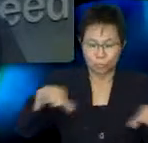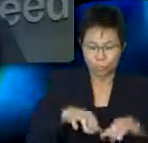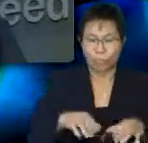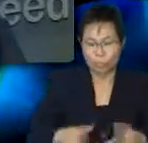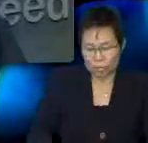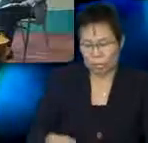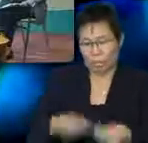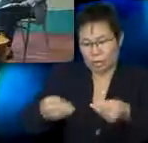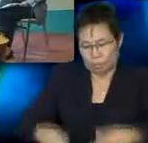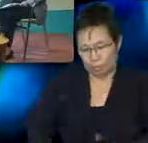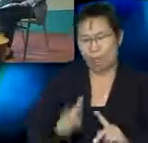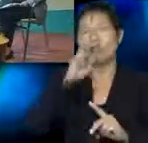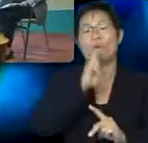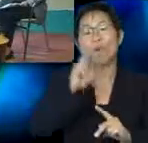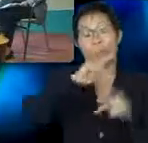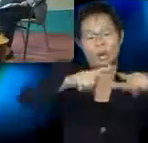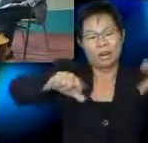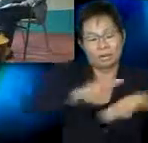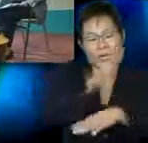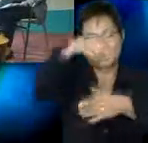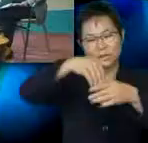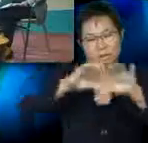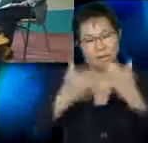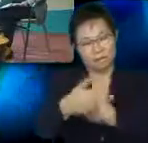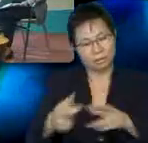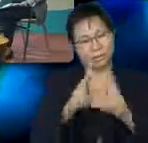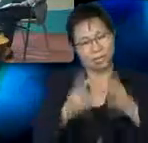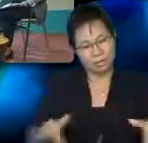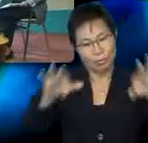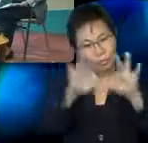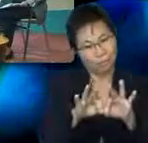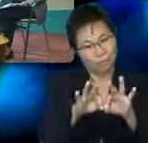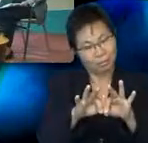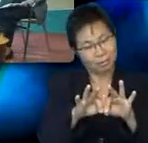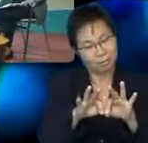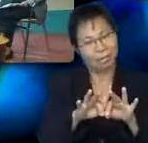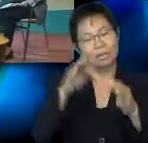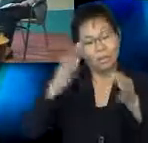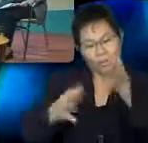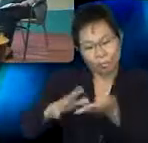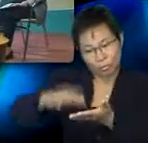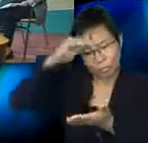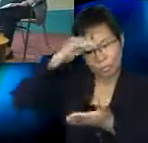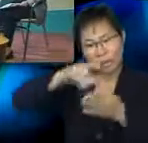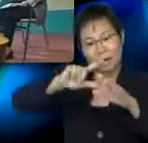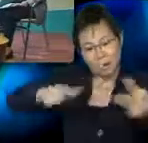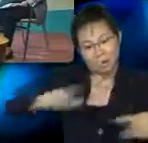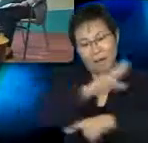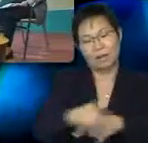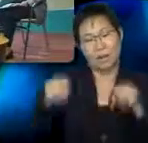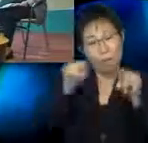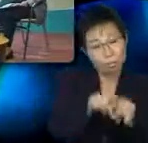opportunity for oral language use in the classroom, which is very important, all right, if you want to learn language. And